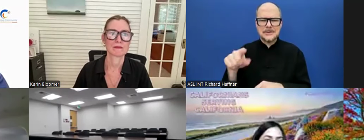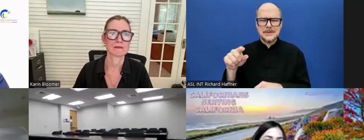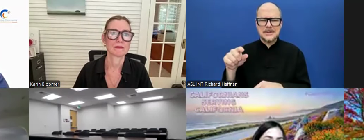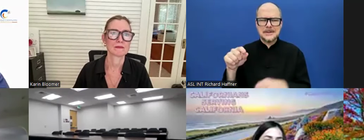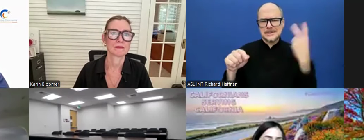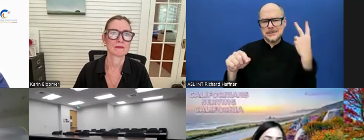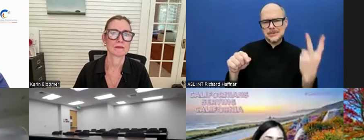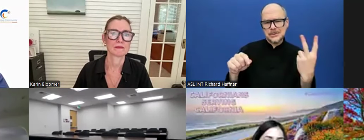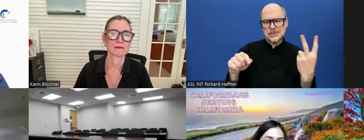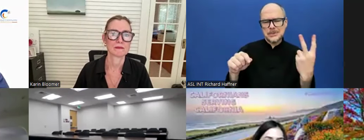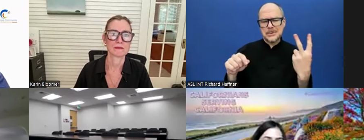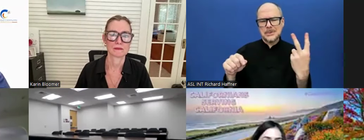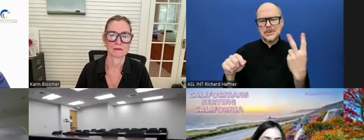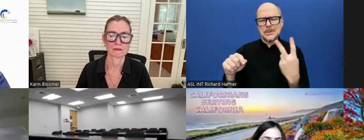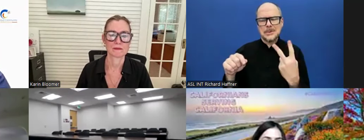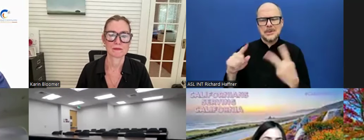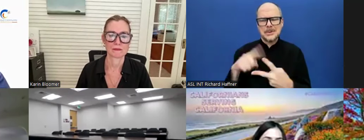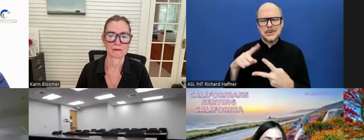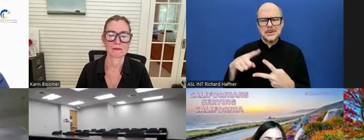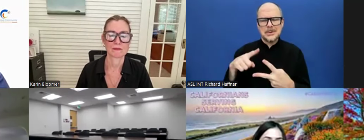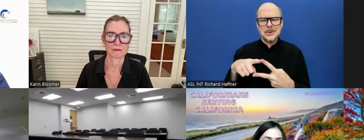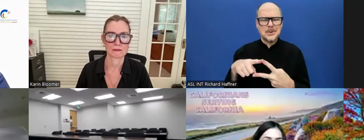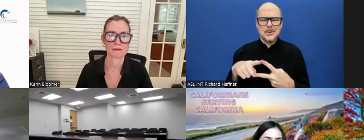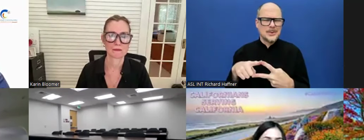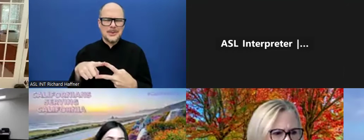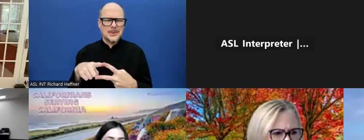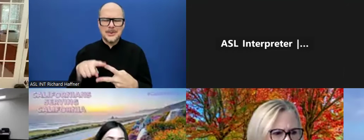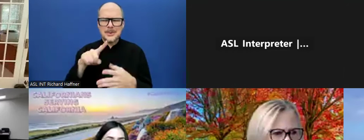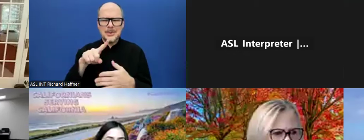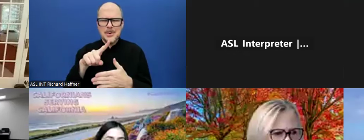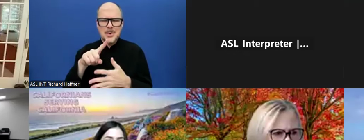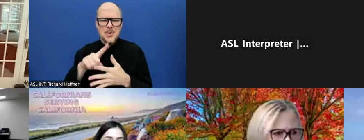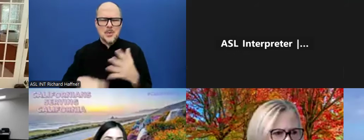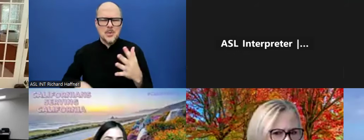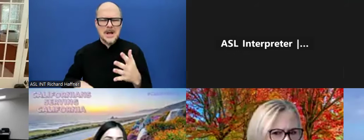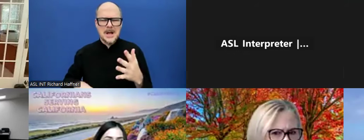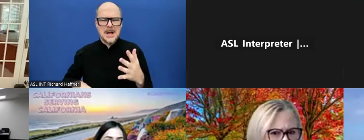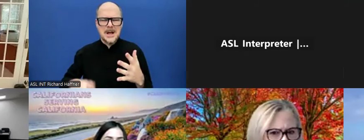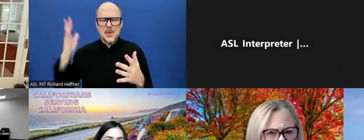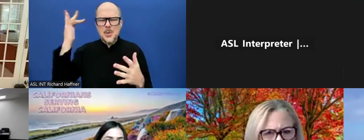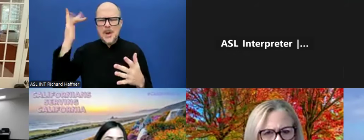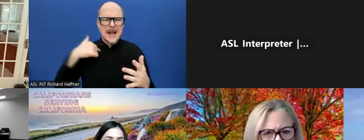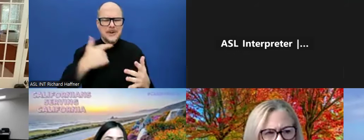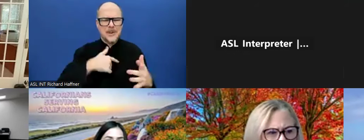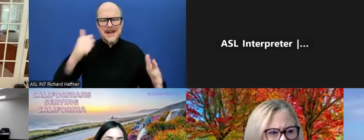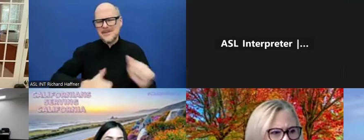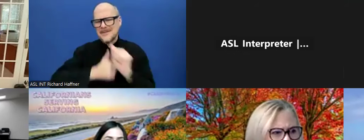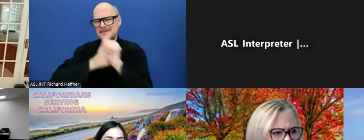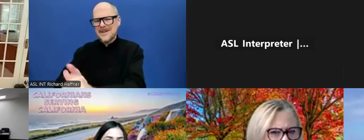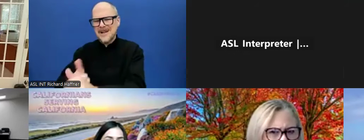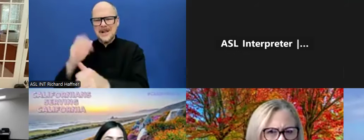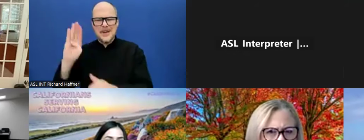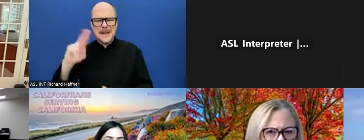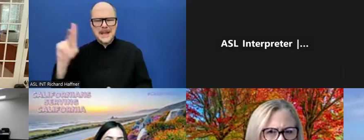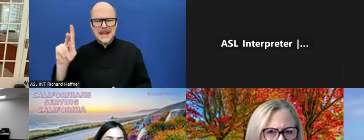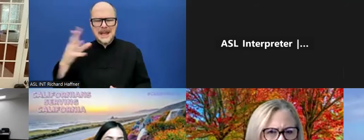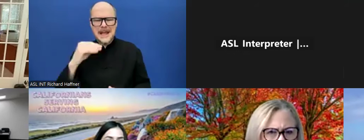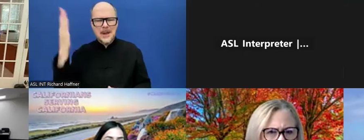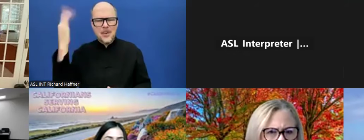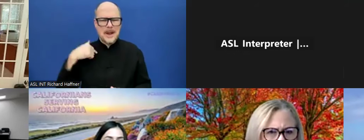one, what is it that is holding us accountable to the Bagley-Keene? And why are we using Bagley-Keene within this